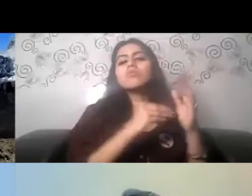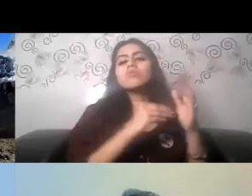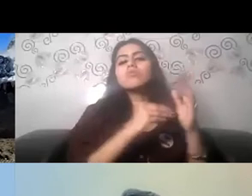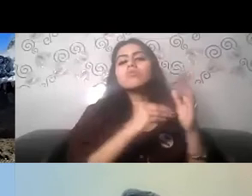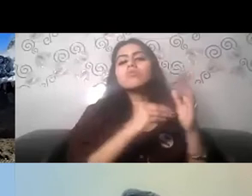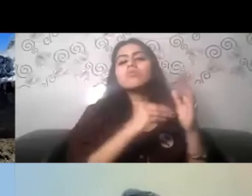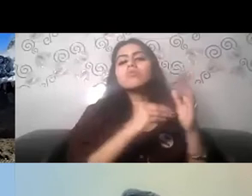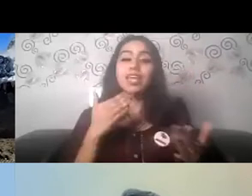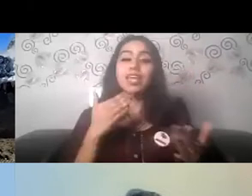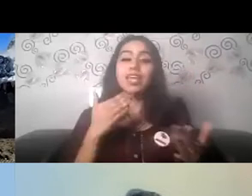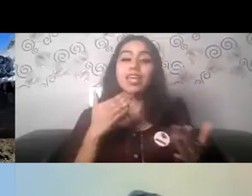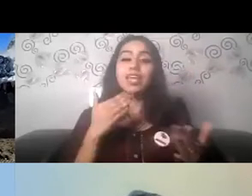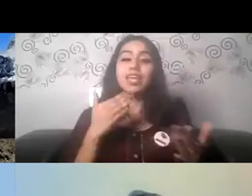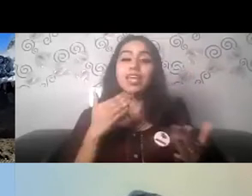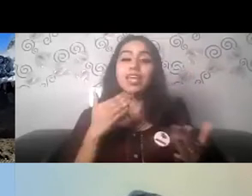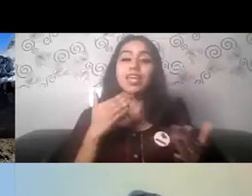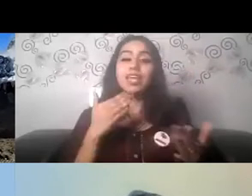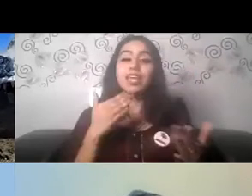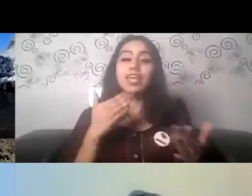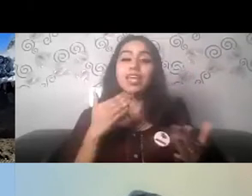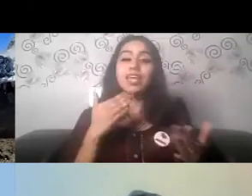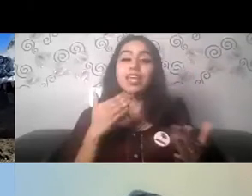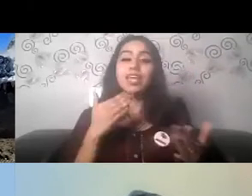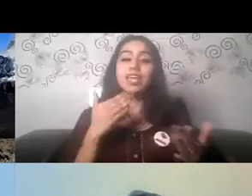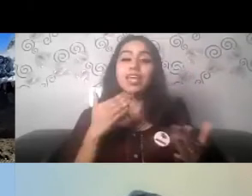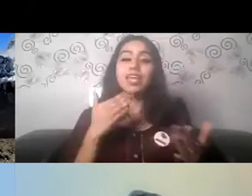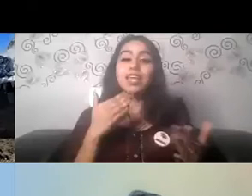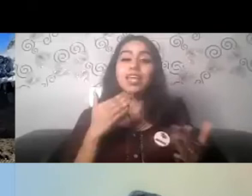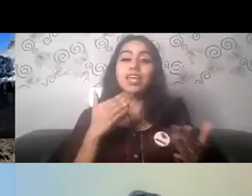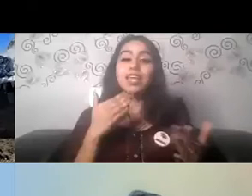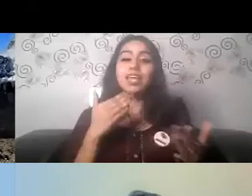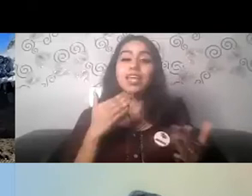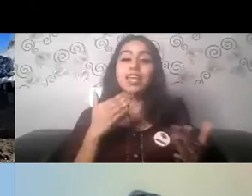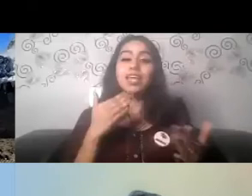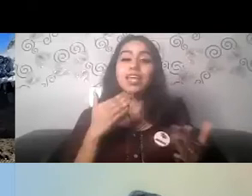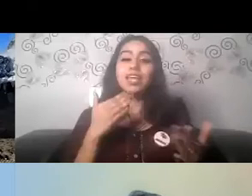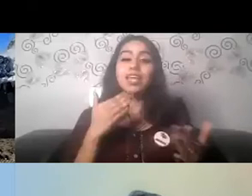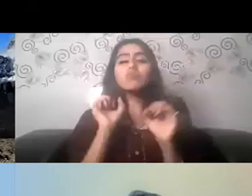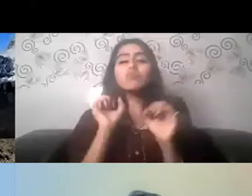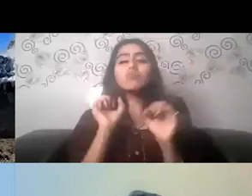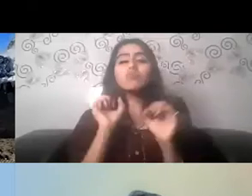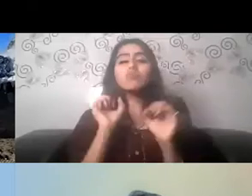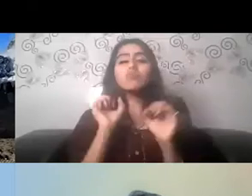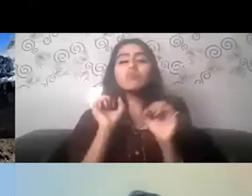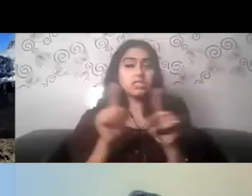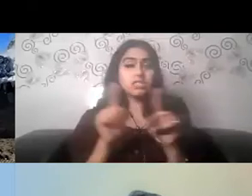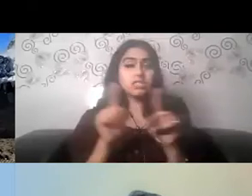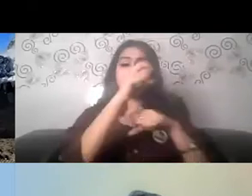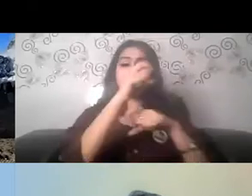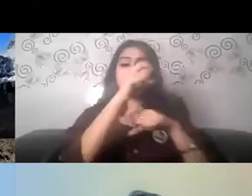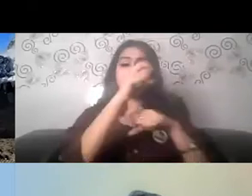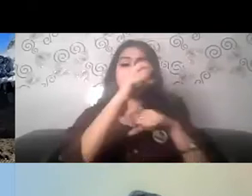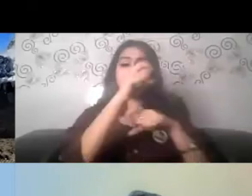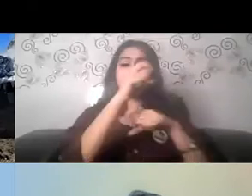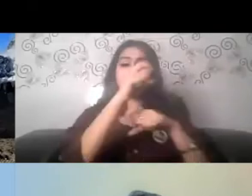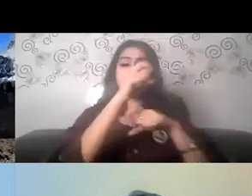then Robin Christopherson at Ability. So, what are companies, business in the